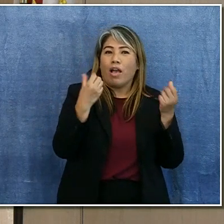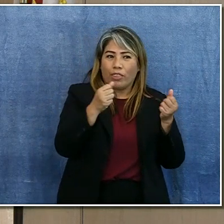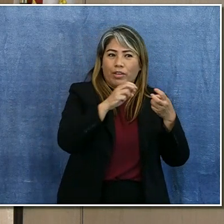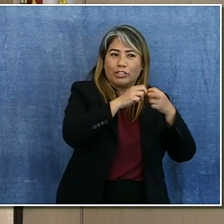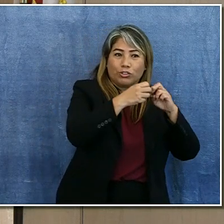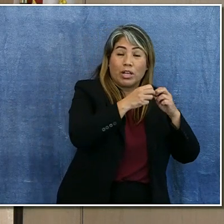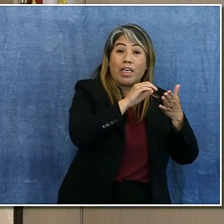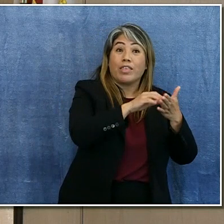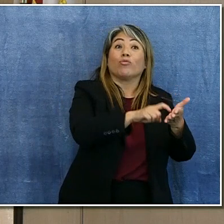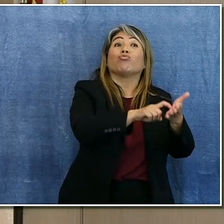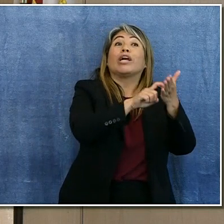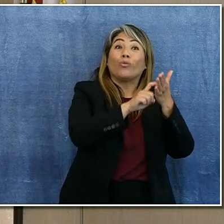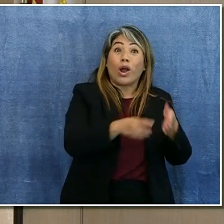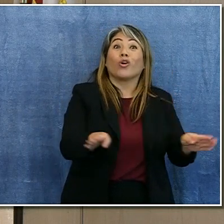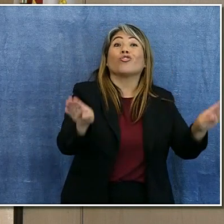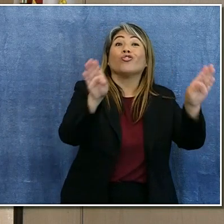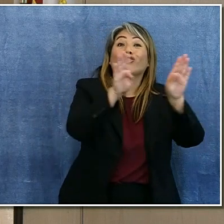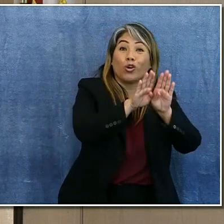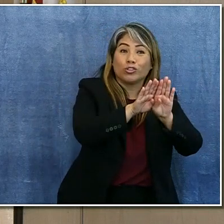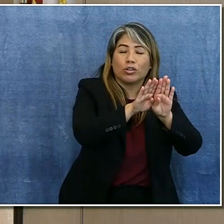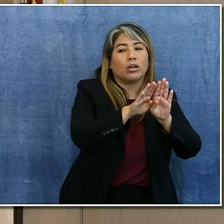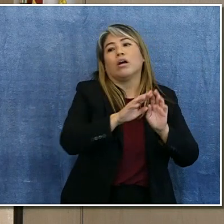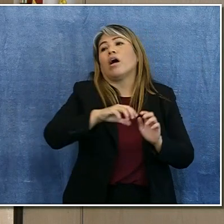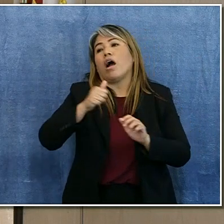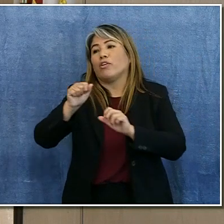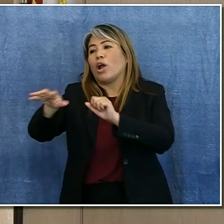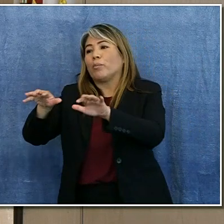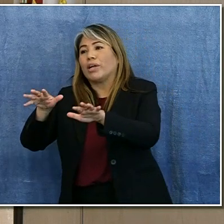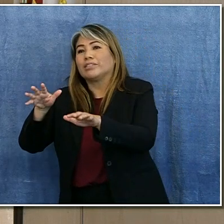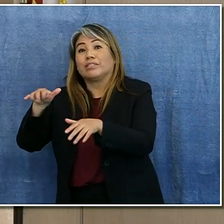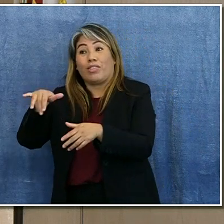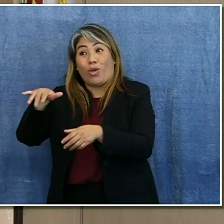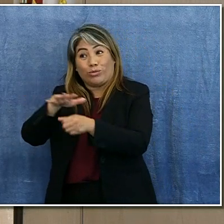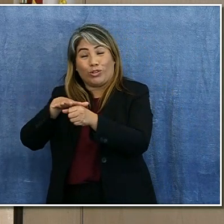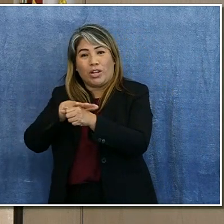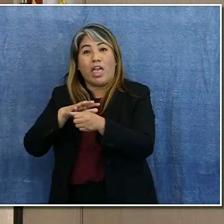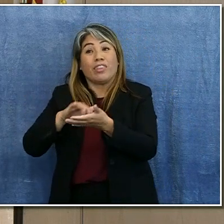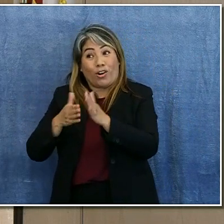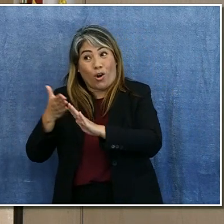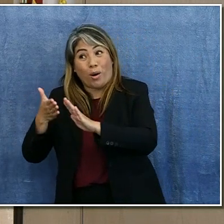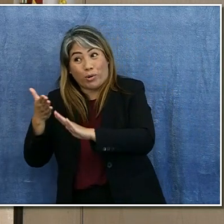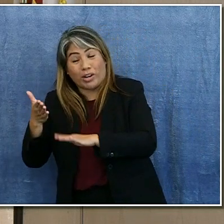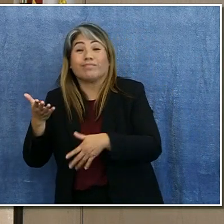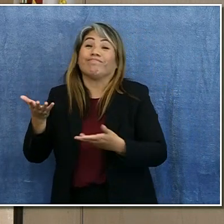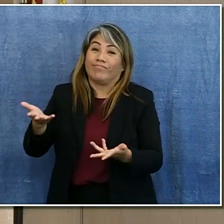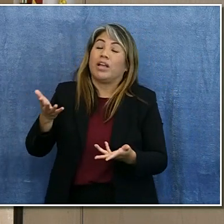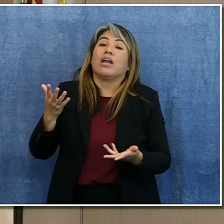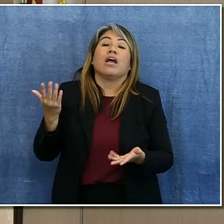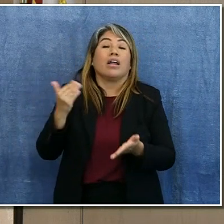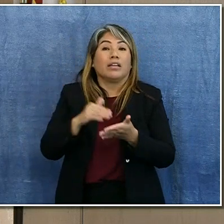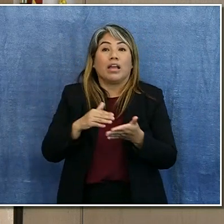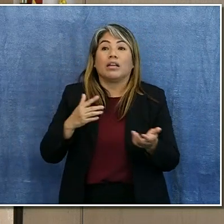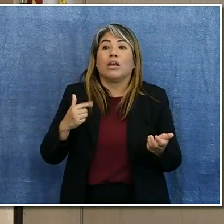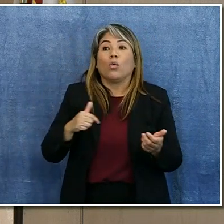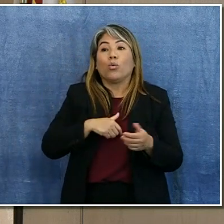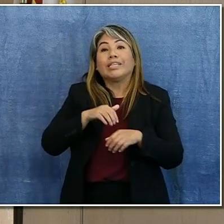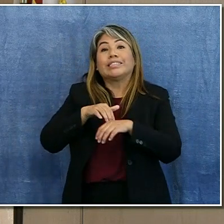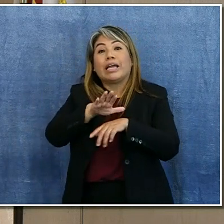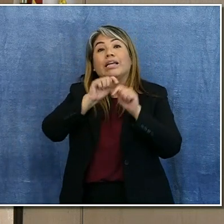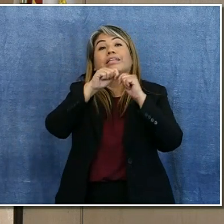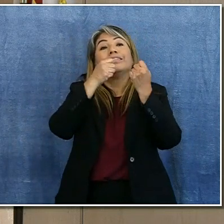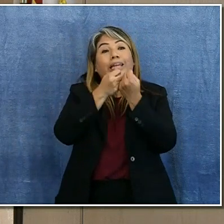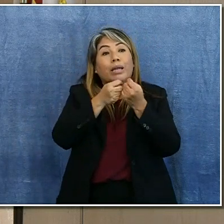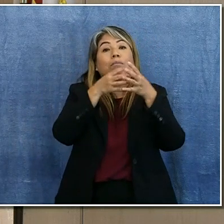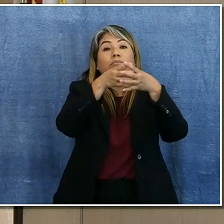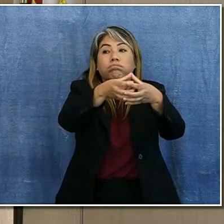that will require closure, these outbreaks are at locations that are operating. And again, we send or deploy a team